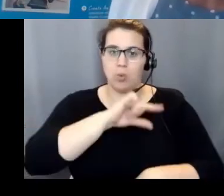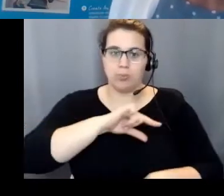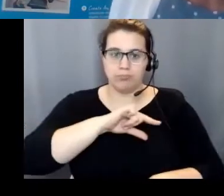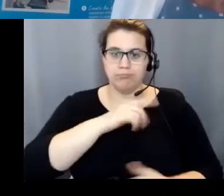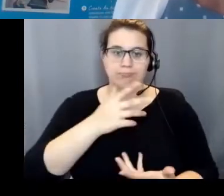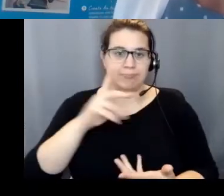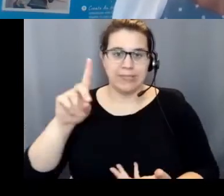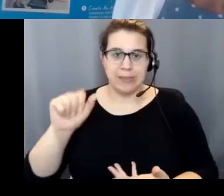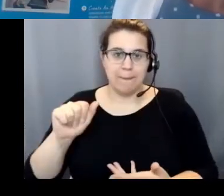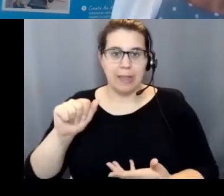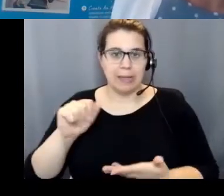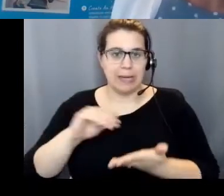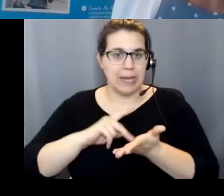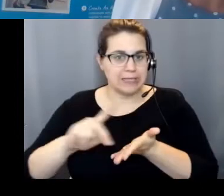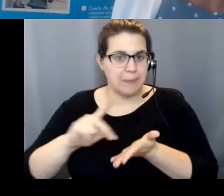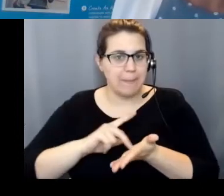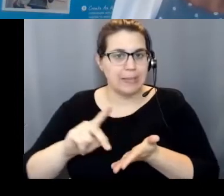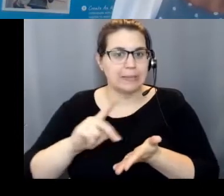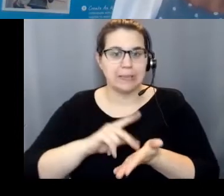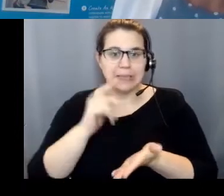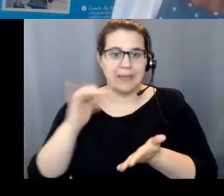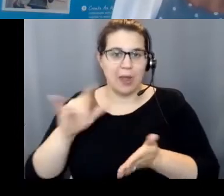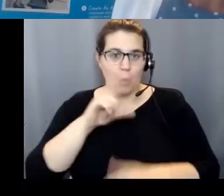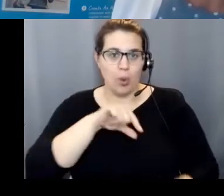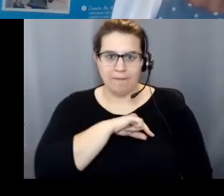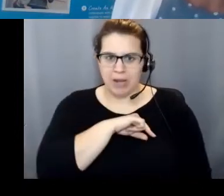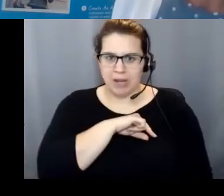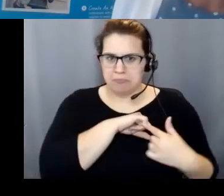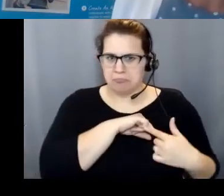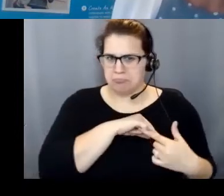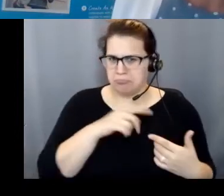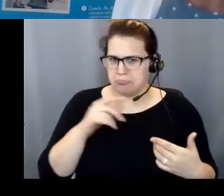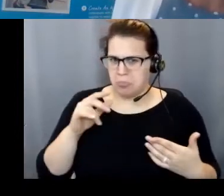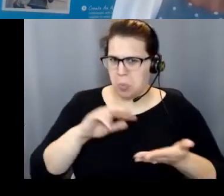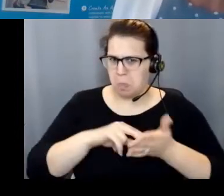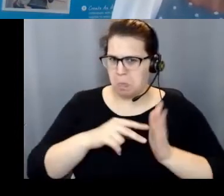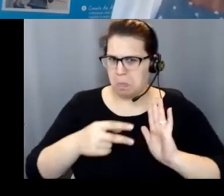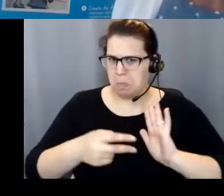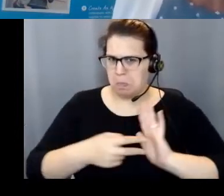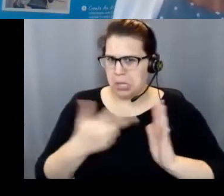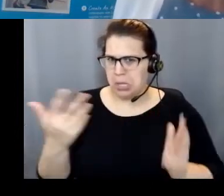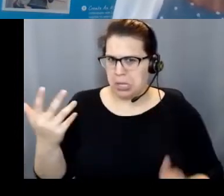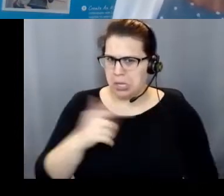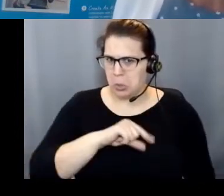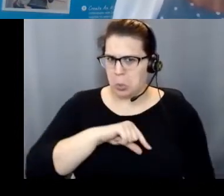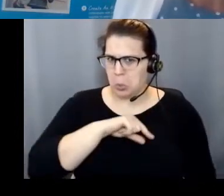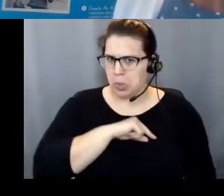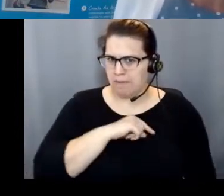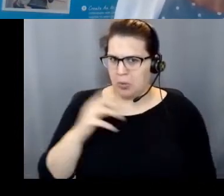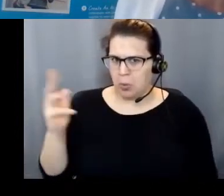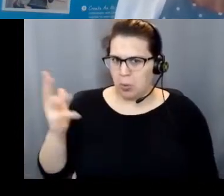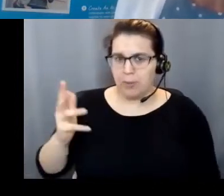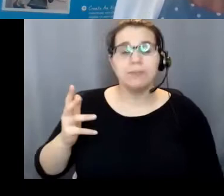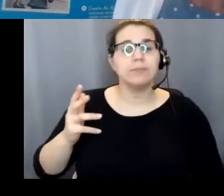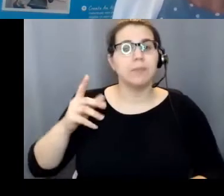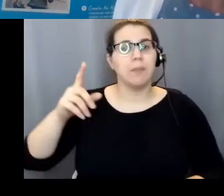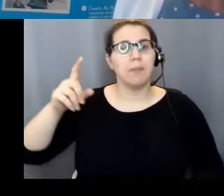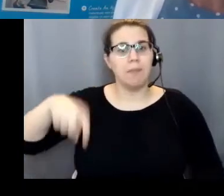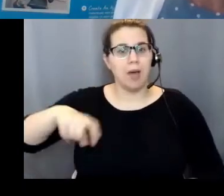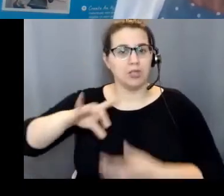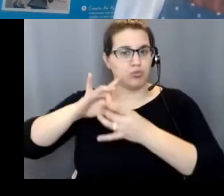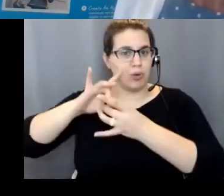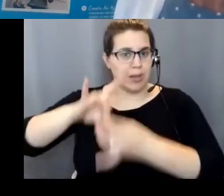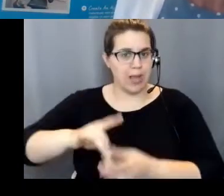And the legislation has defined what qualifies as a disability-related expense, in that it must relate to the